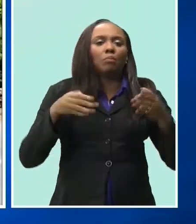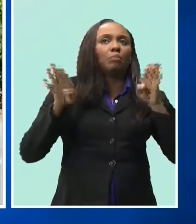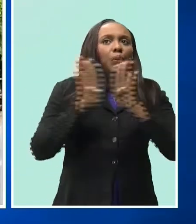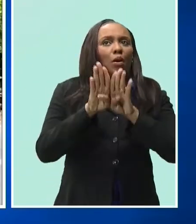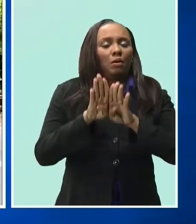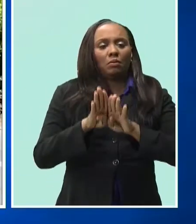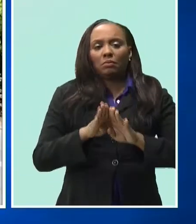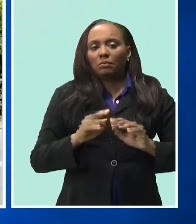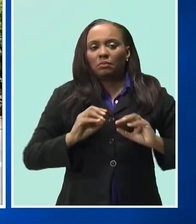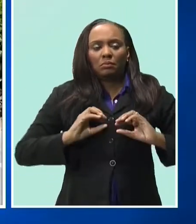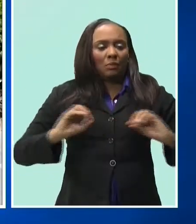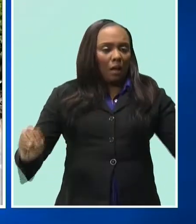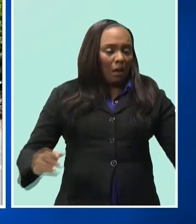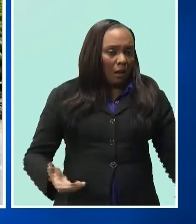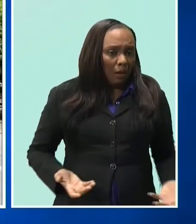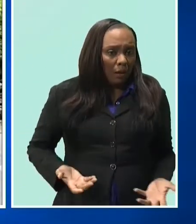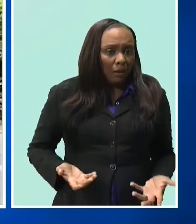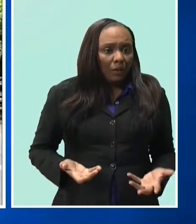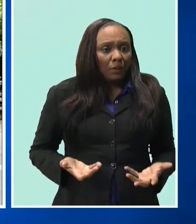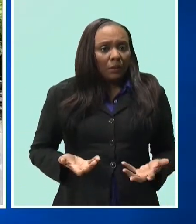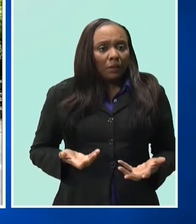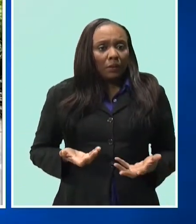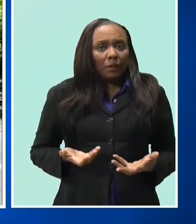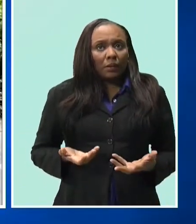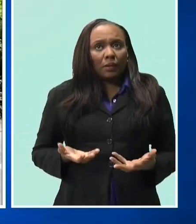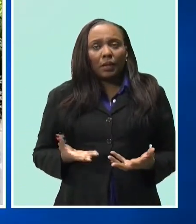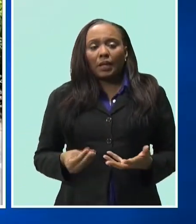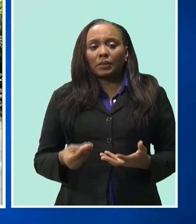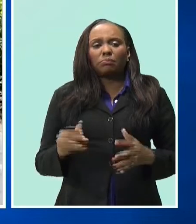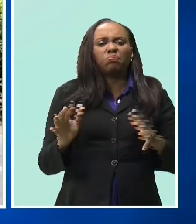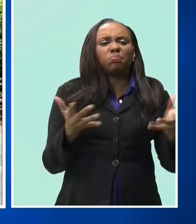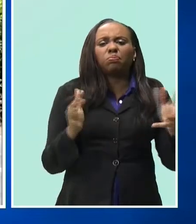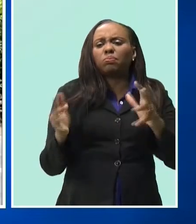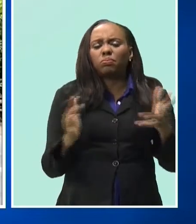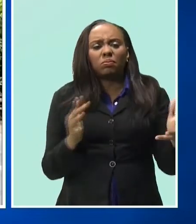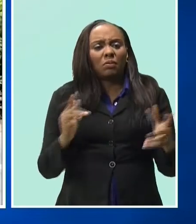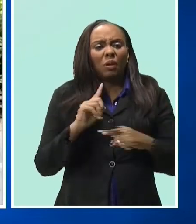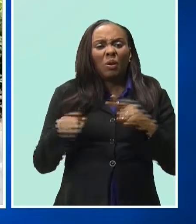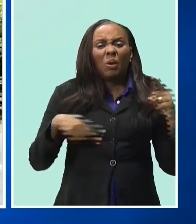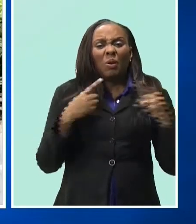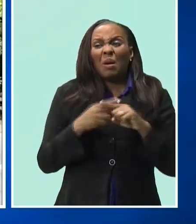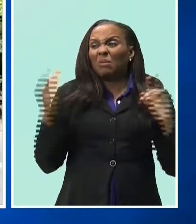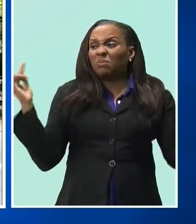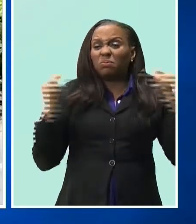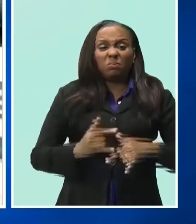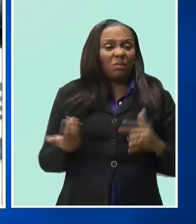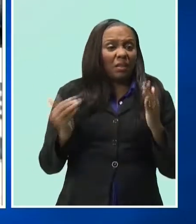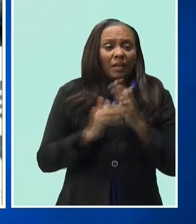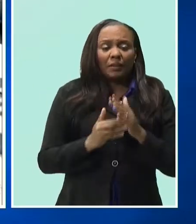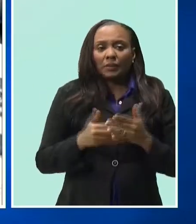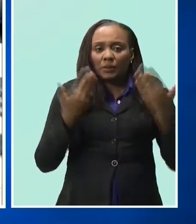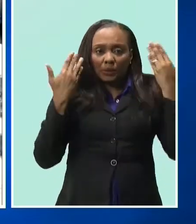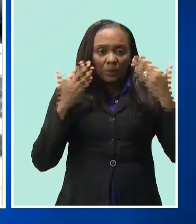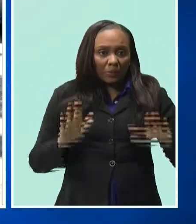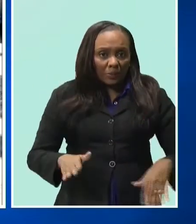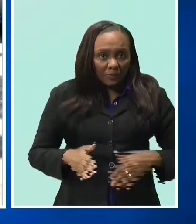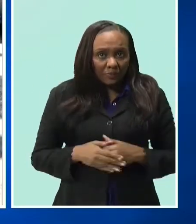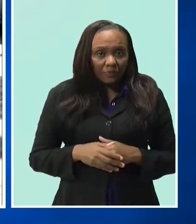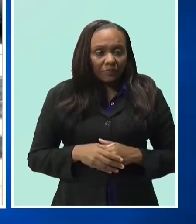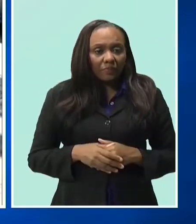there is no one to sell to, and there is uncertainty over when the tourists will return. From the start